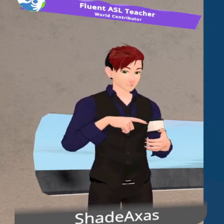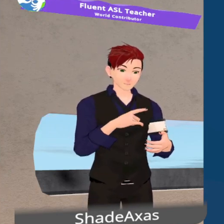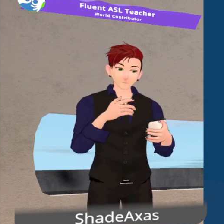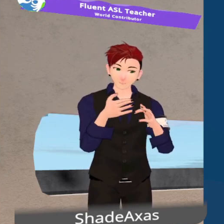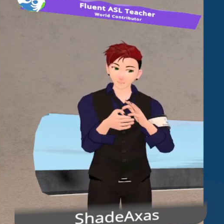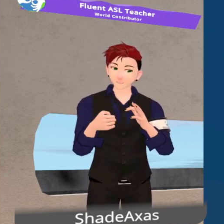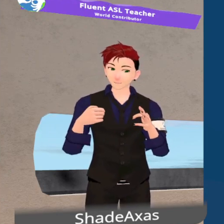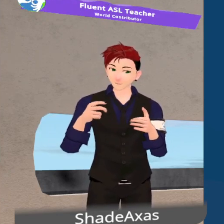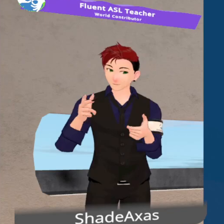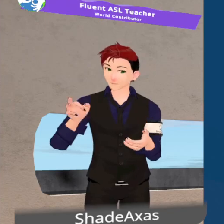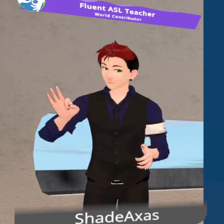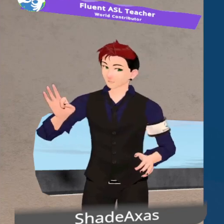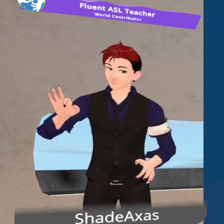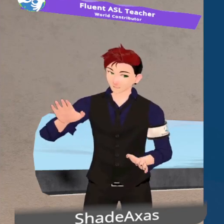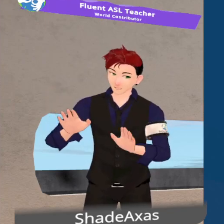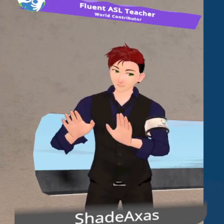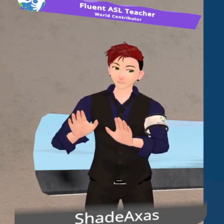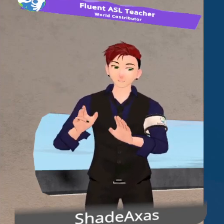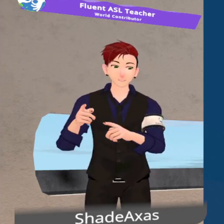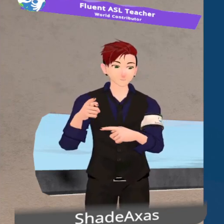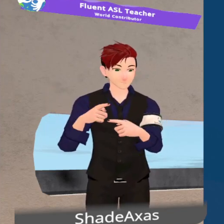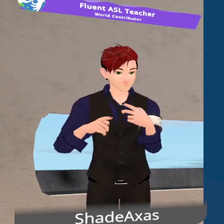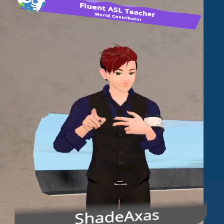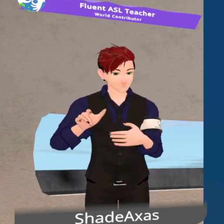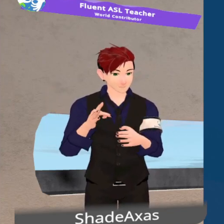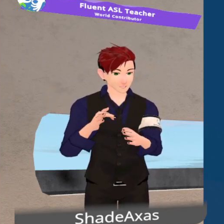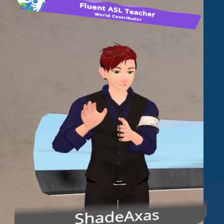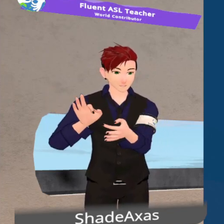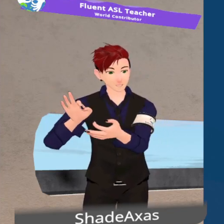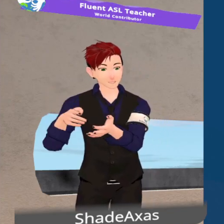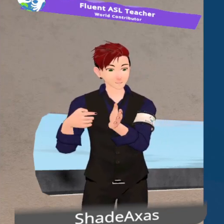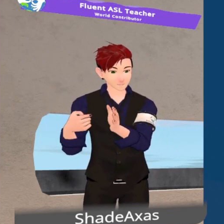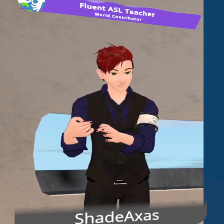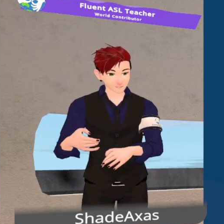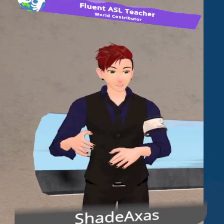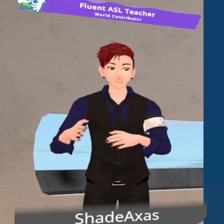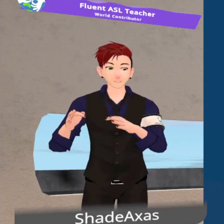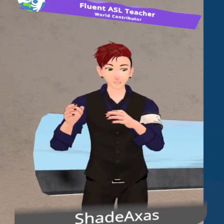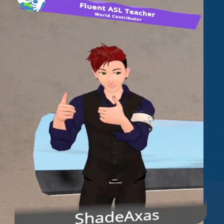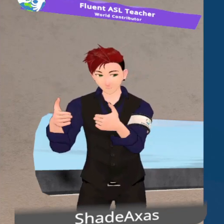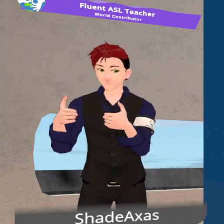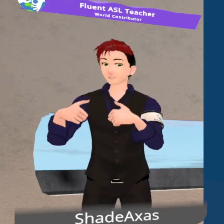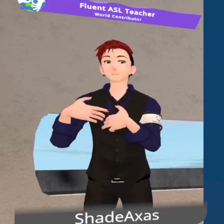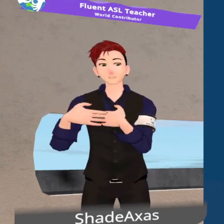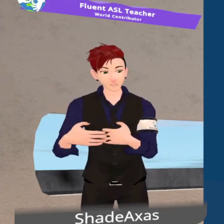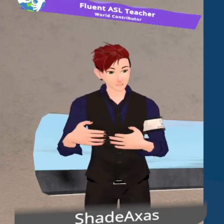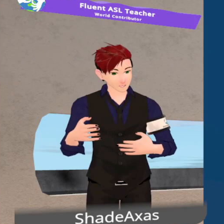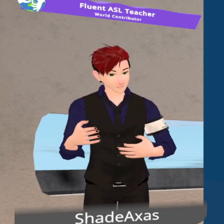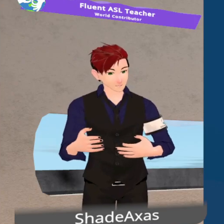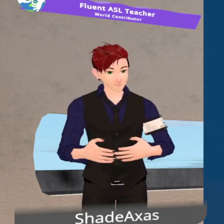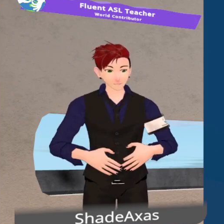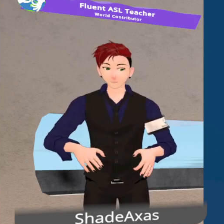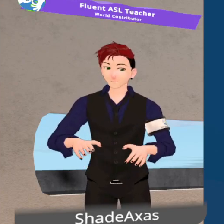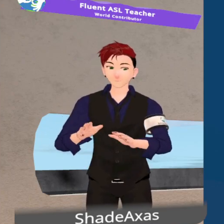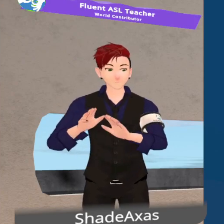it wrong, we fluent members are going to be like, hey, you're signing that wrong, let me show you the correct sign. Cool, okay, continue your story.